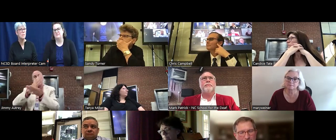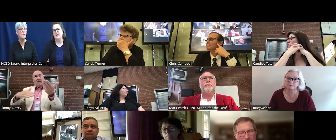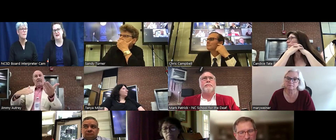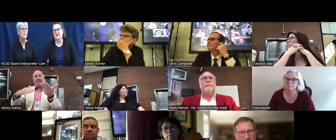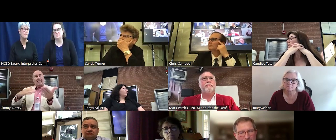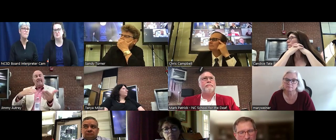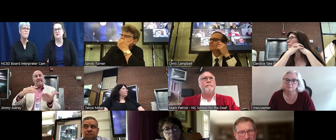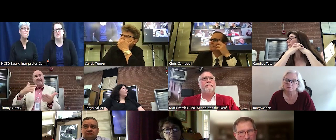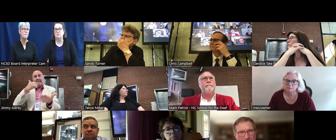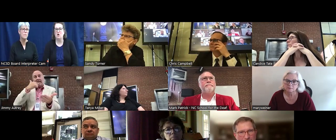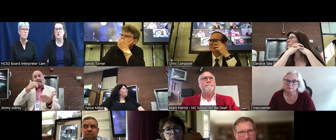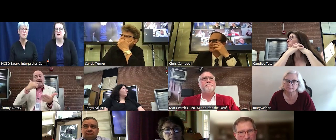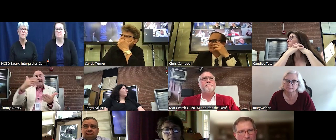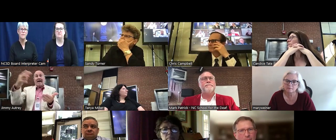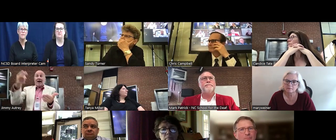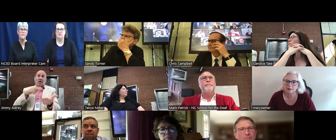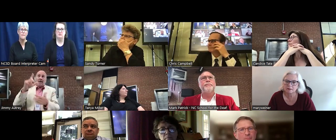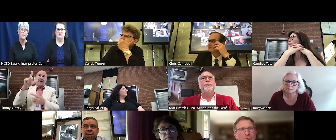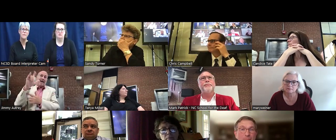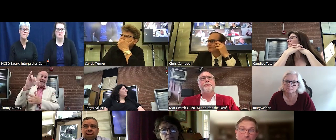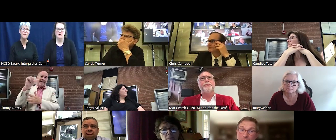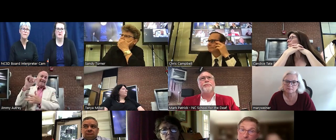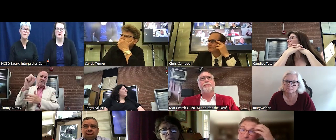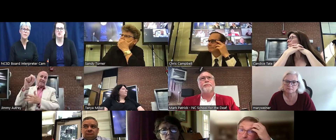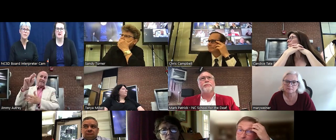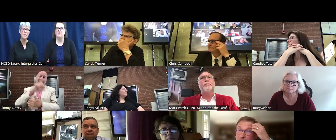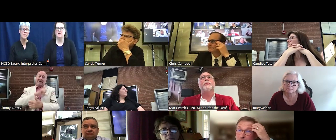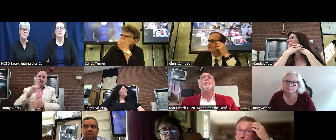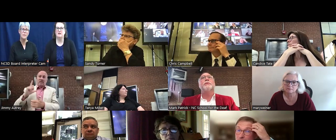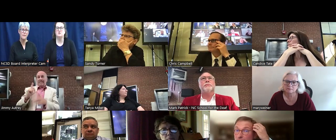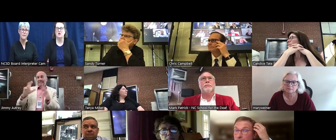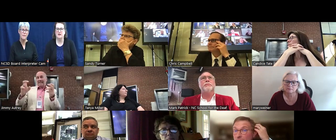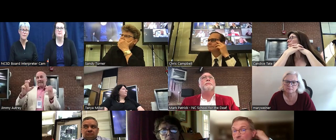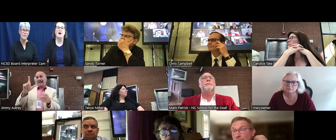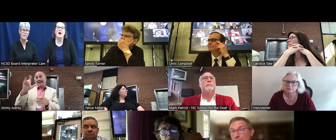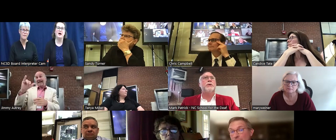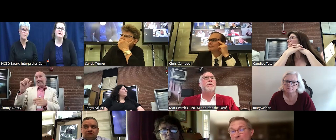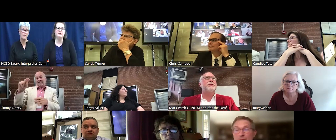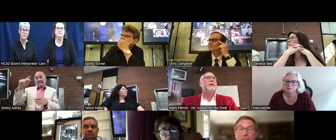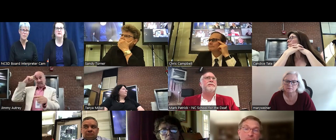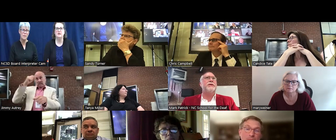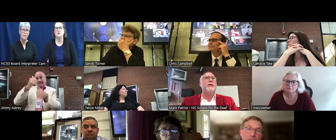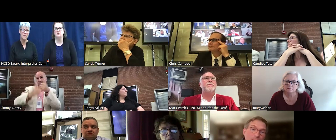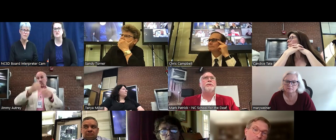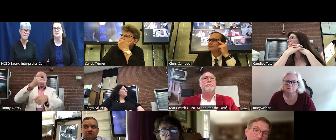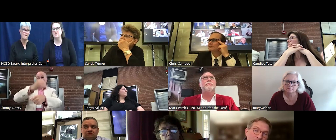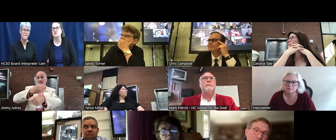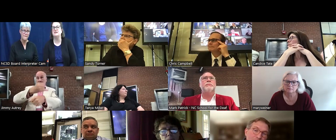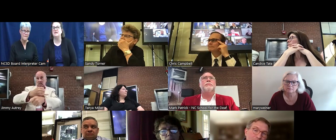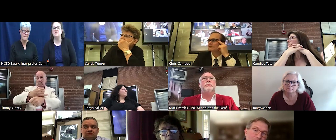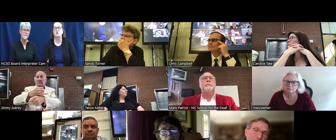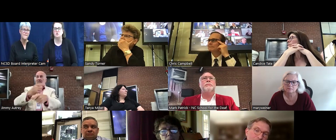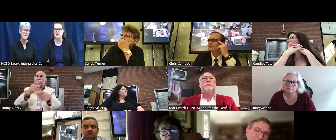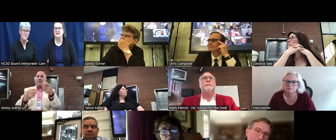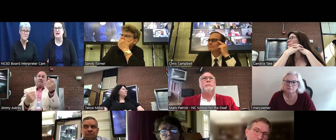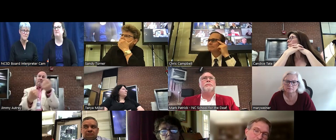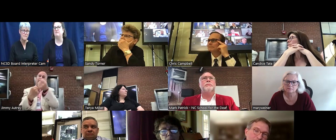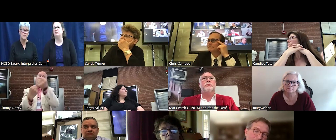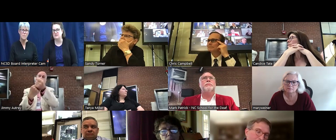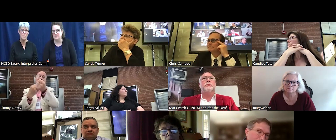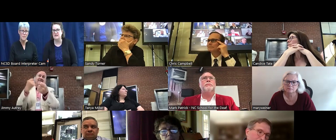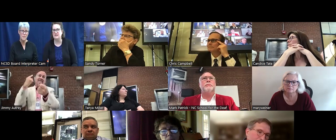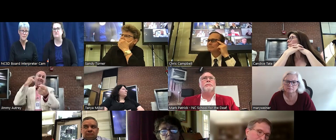So again, I was reading part of what they were talking about, and they were talking about hiring, you know, legislation. Each school's going to